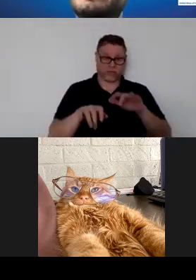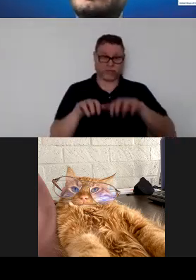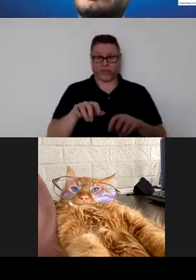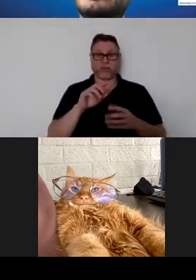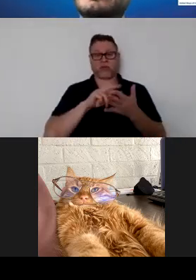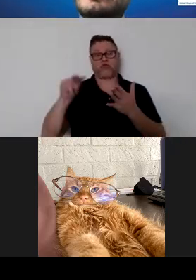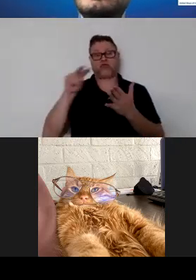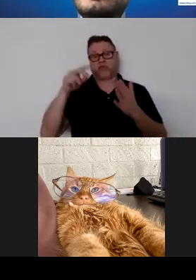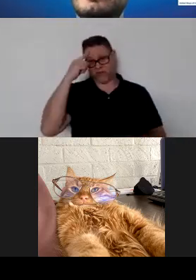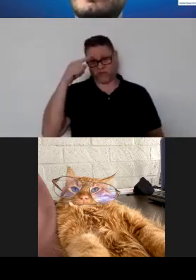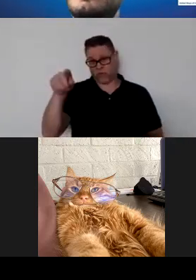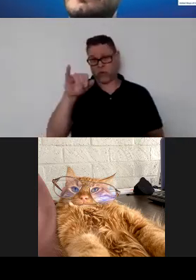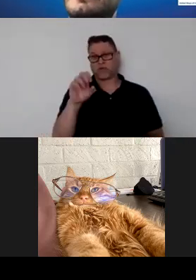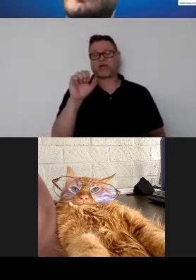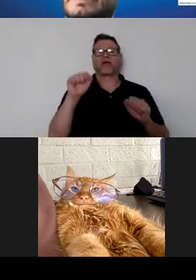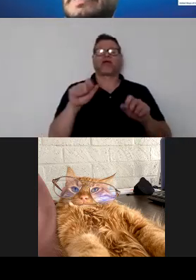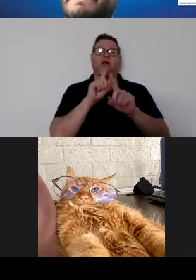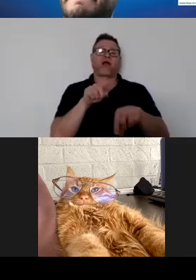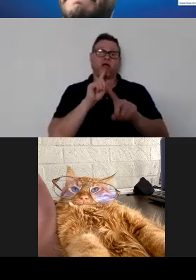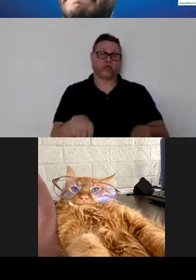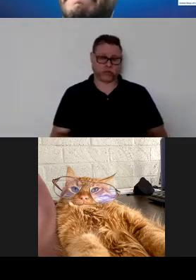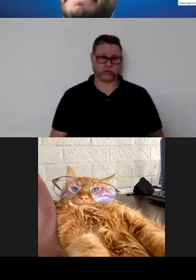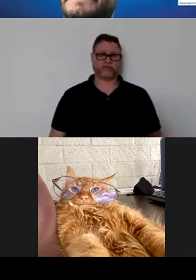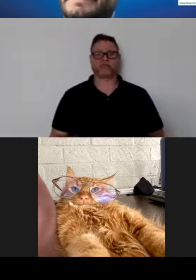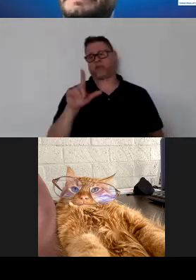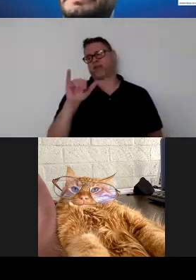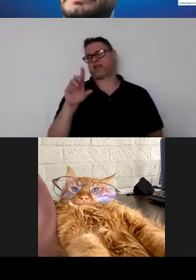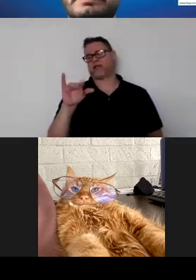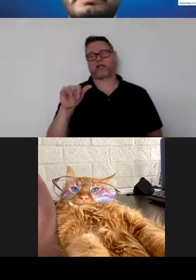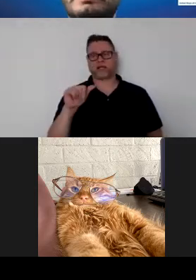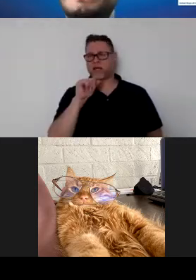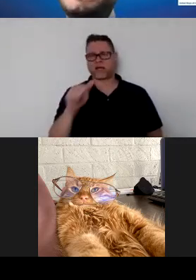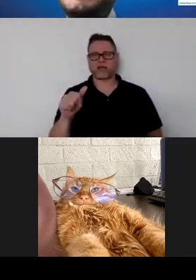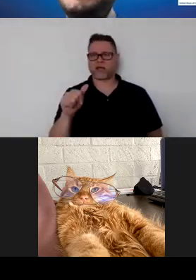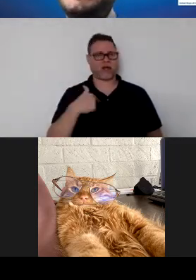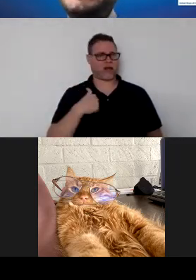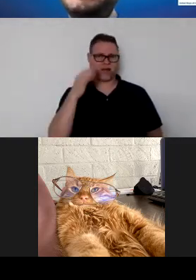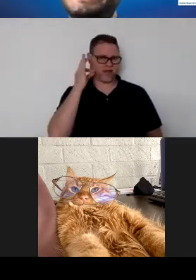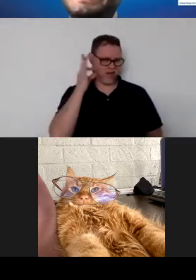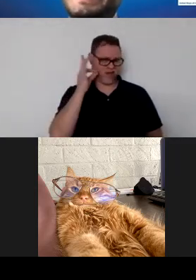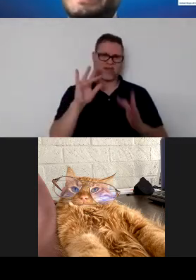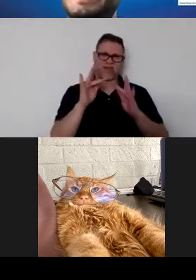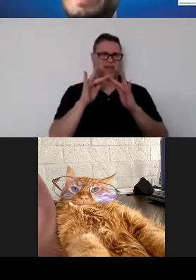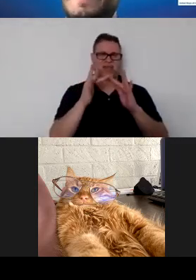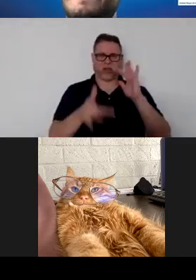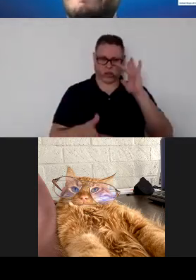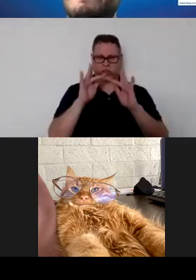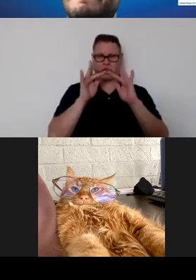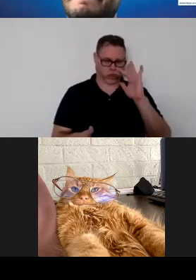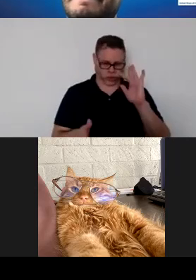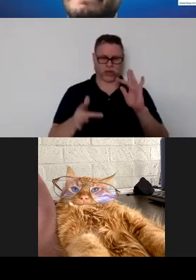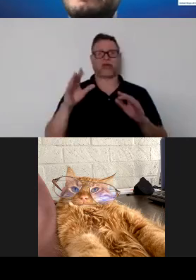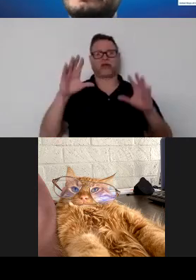can answer. And this is Lydia. I did not turn into a cat, but my internet is unstable. So I had to shut